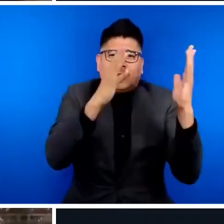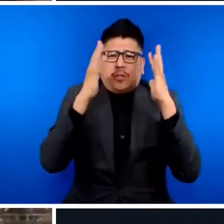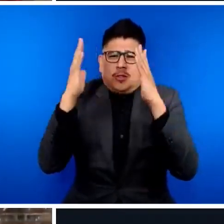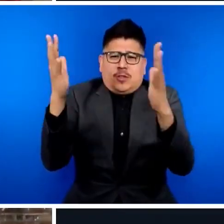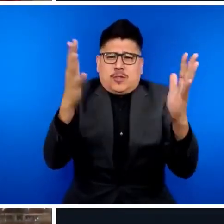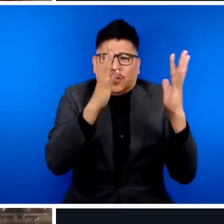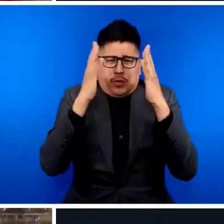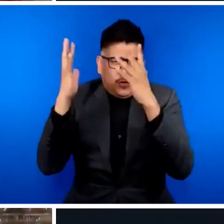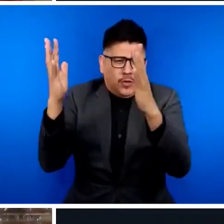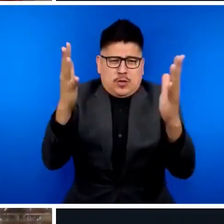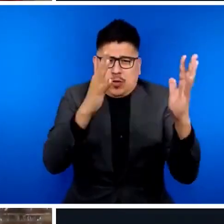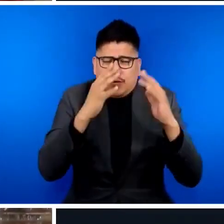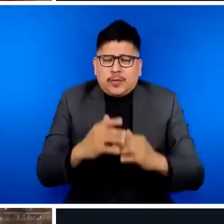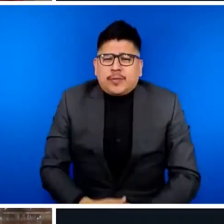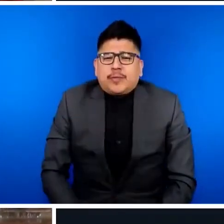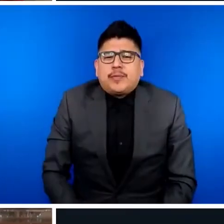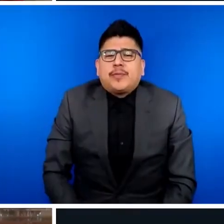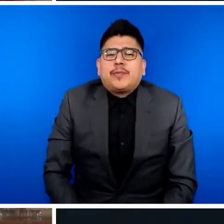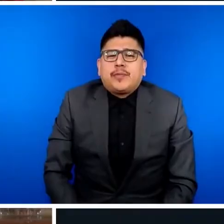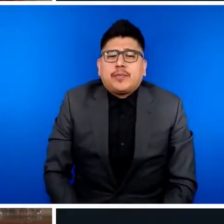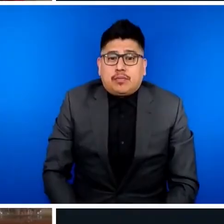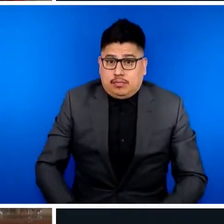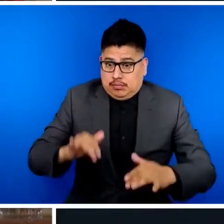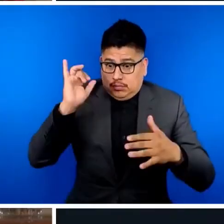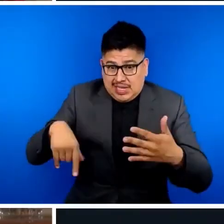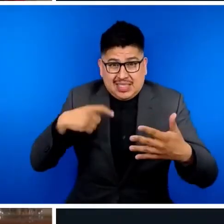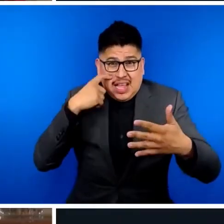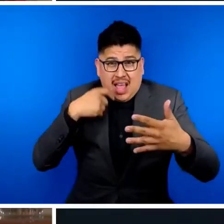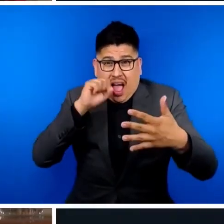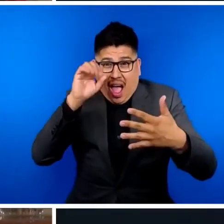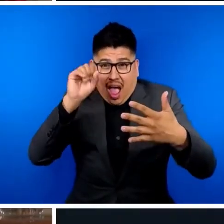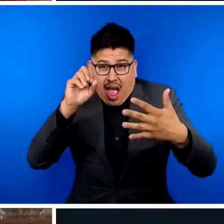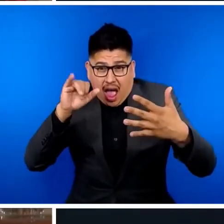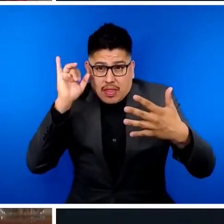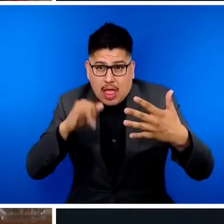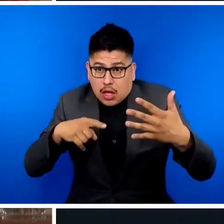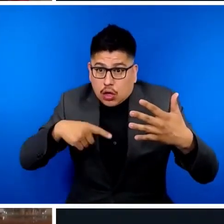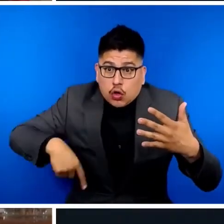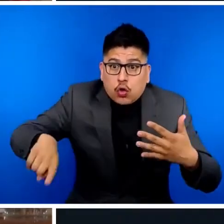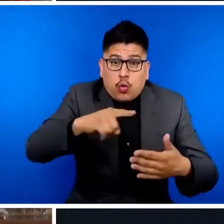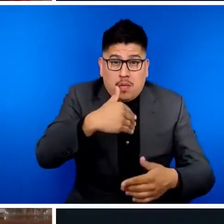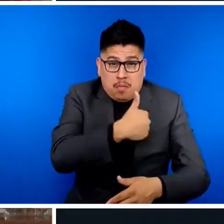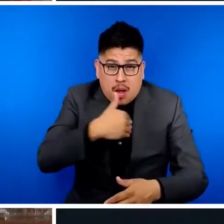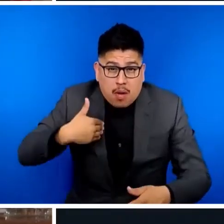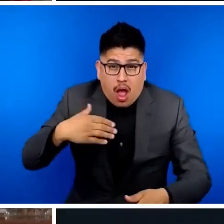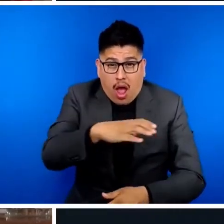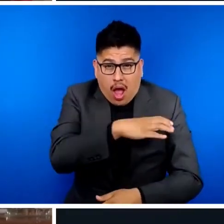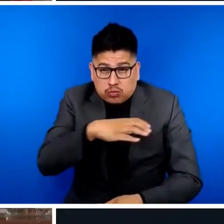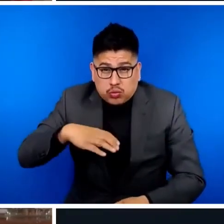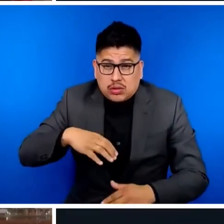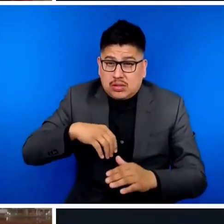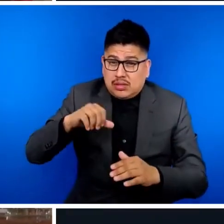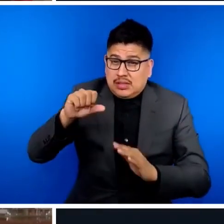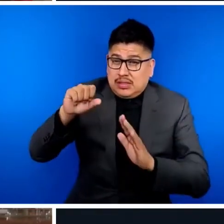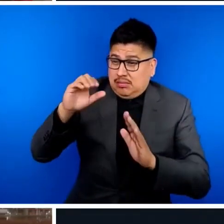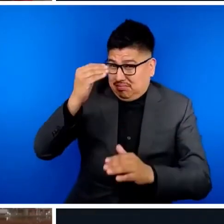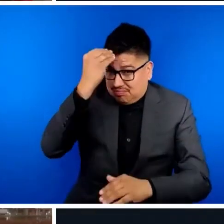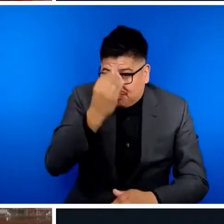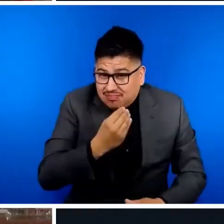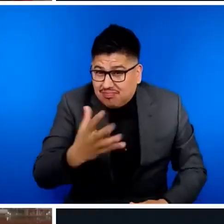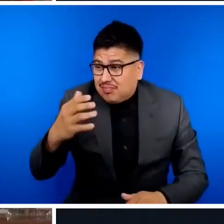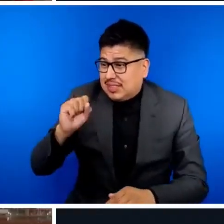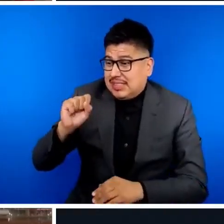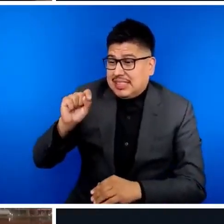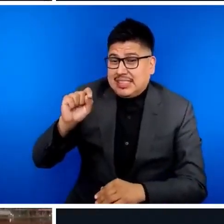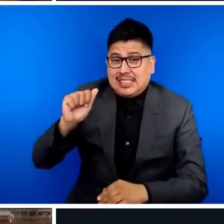And for all of these reasons, I say tonight, members of Congress, the state of our union is